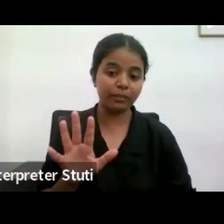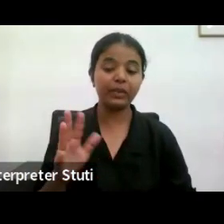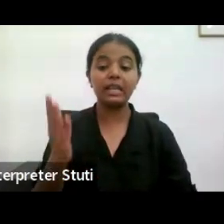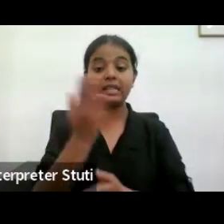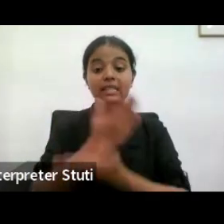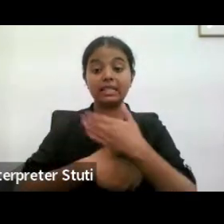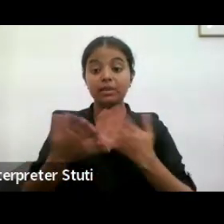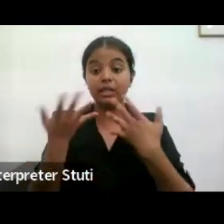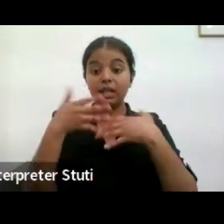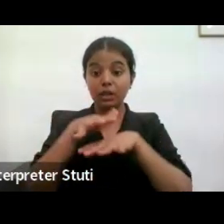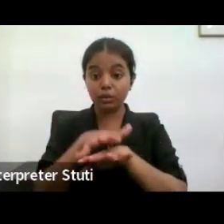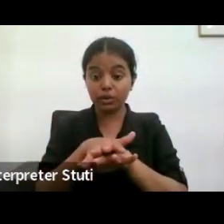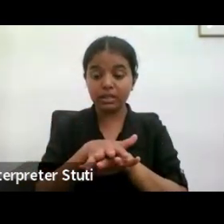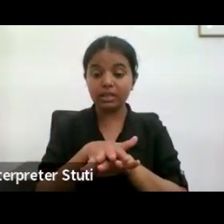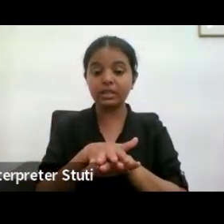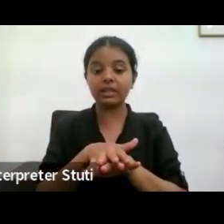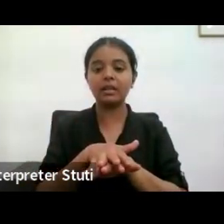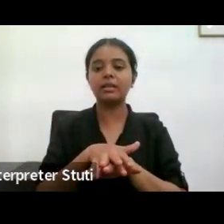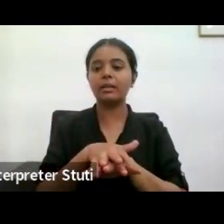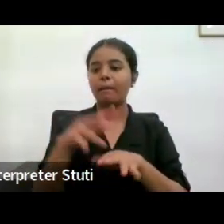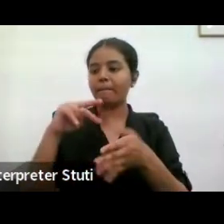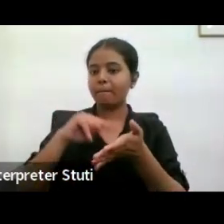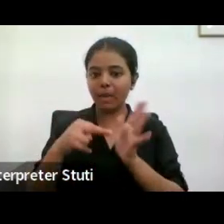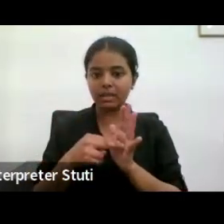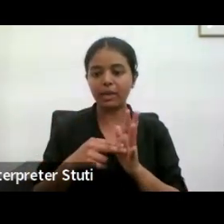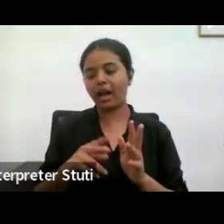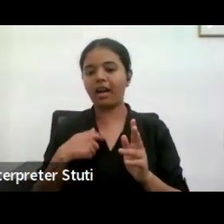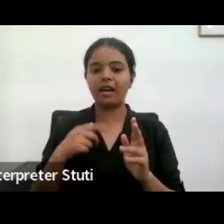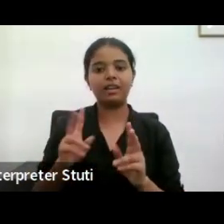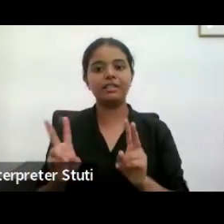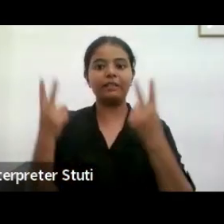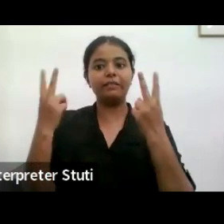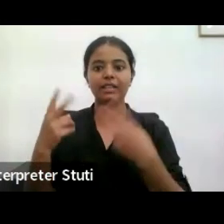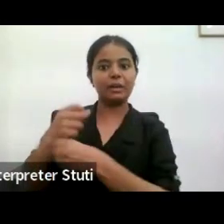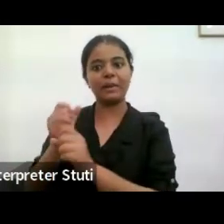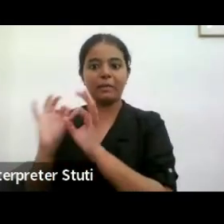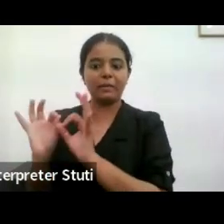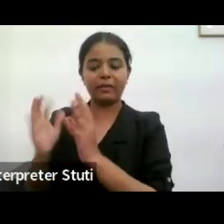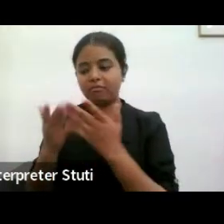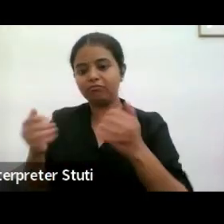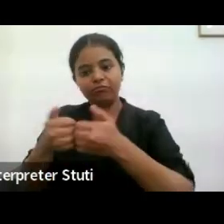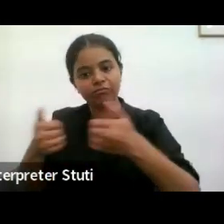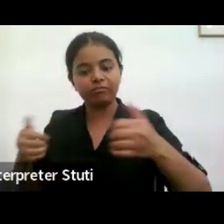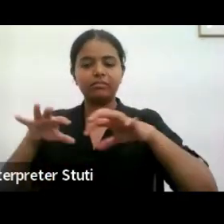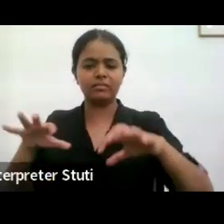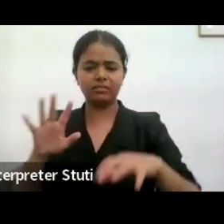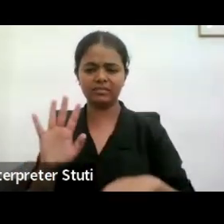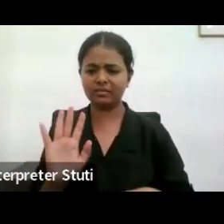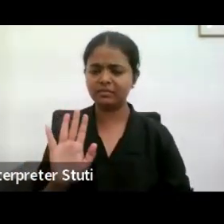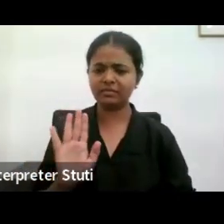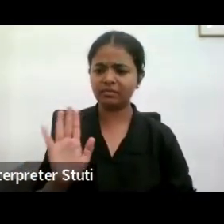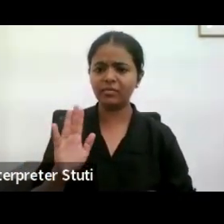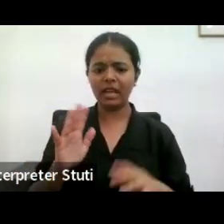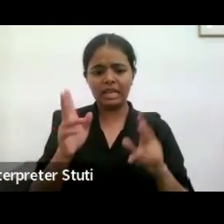inclusion is not necessarily about creating something different. It's about making sure that the systems that